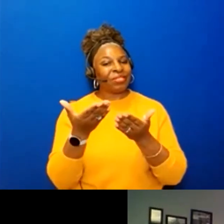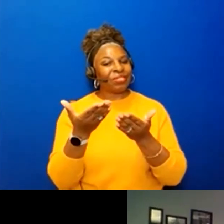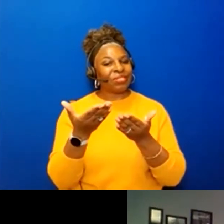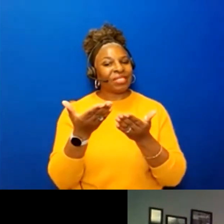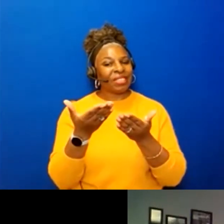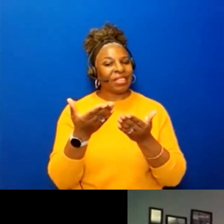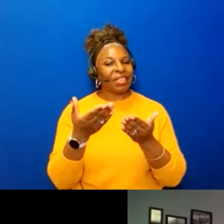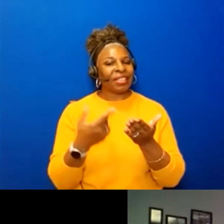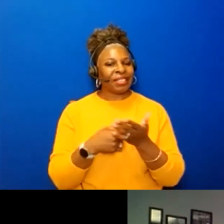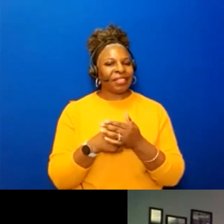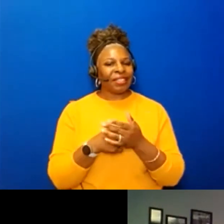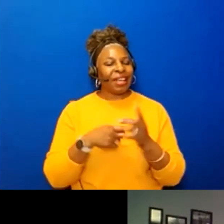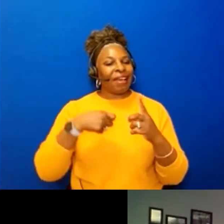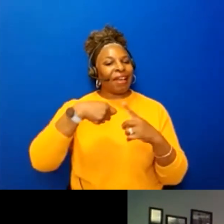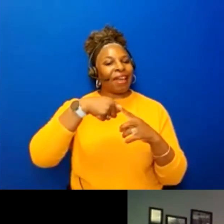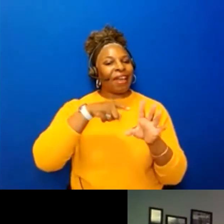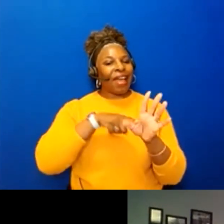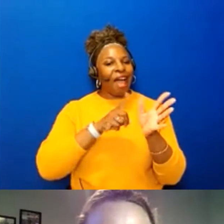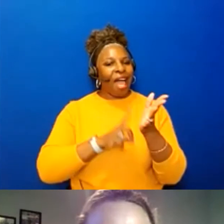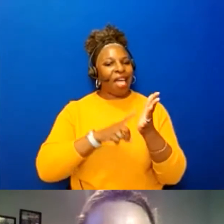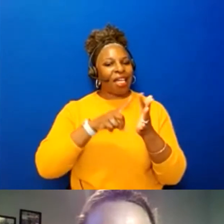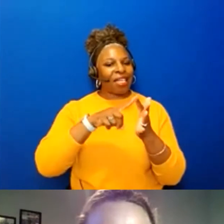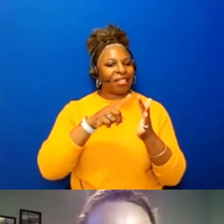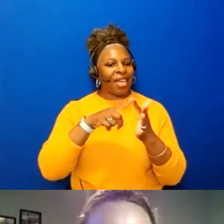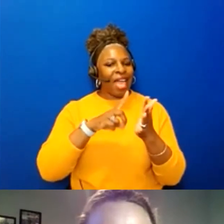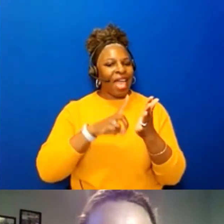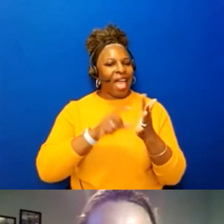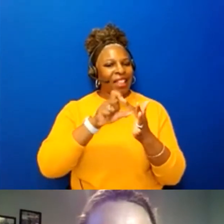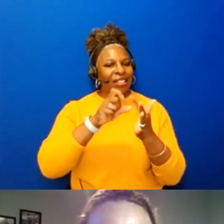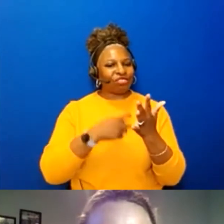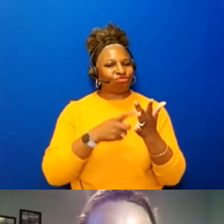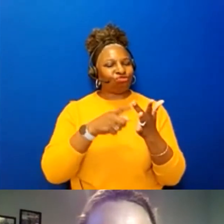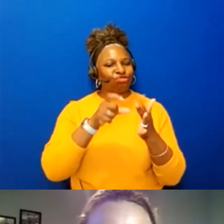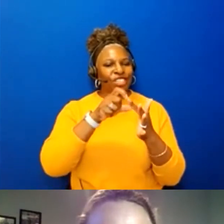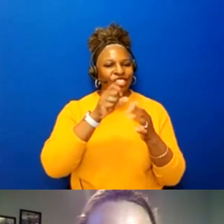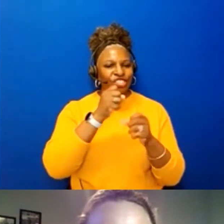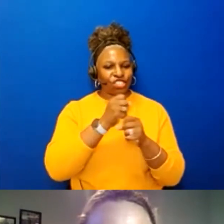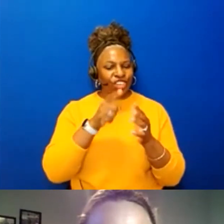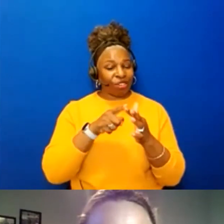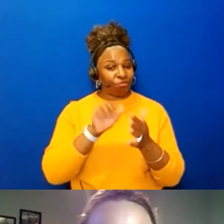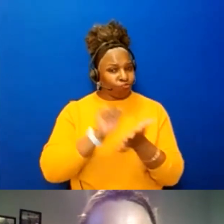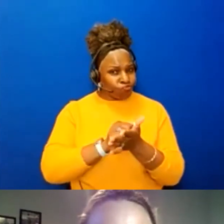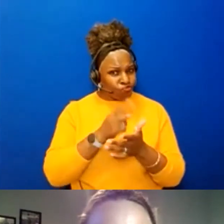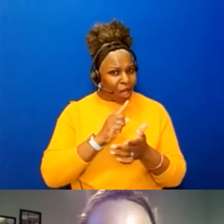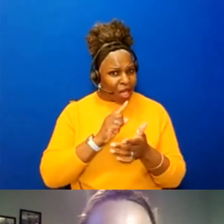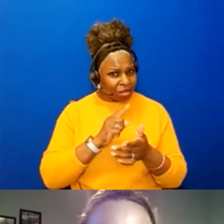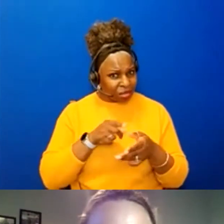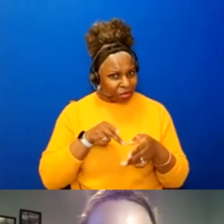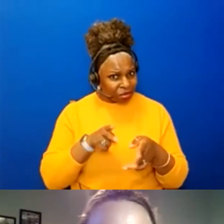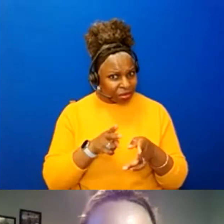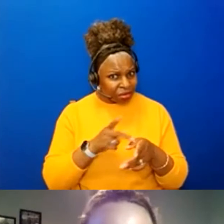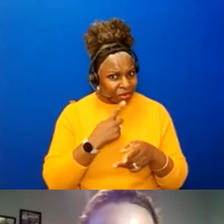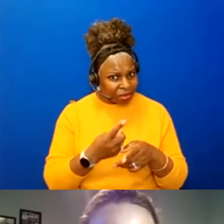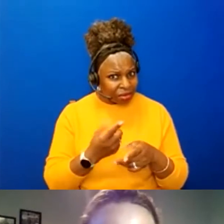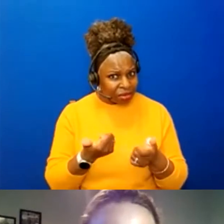guest is lovely Kyle Eldridge. Am I saying that right, Kyle? Yes, you are indeed, Selena. And